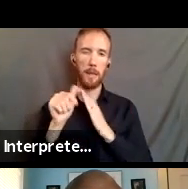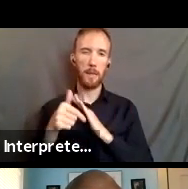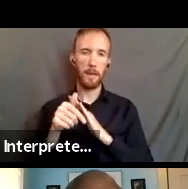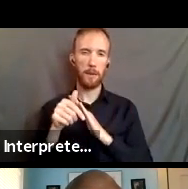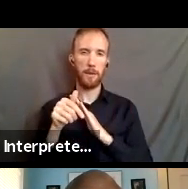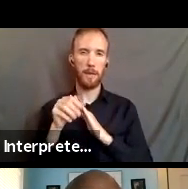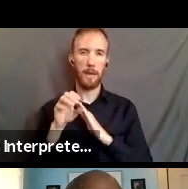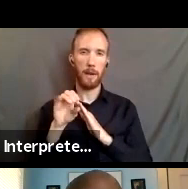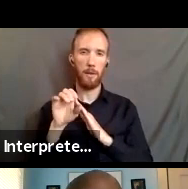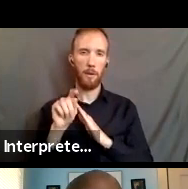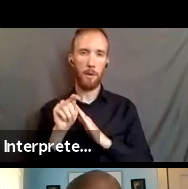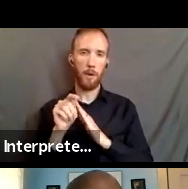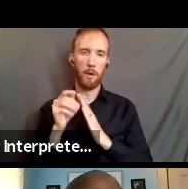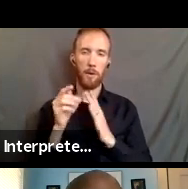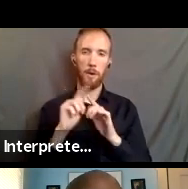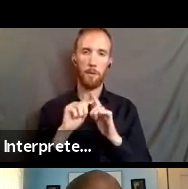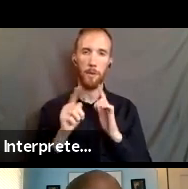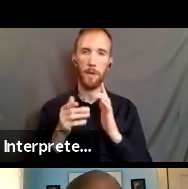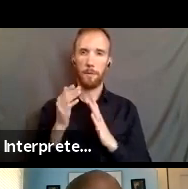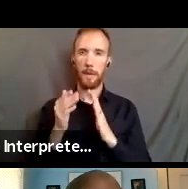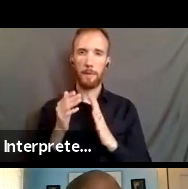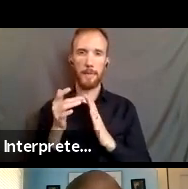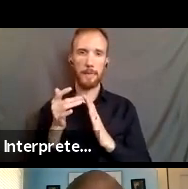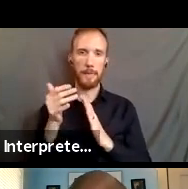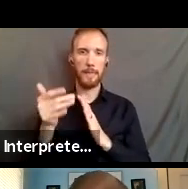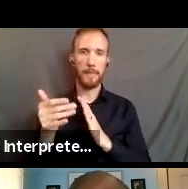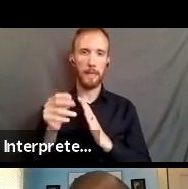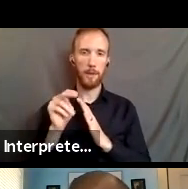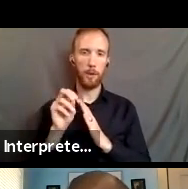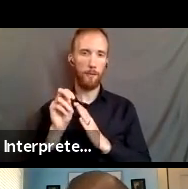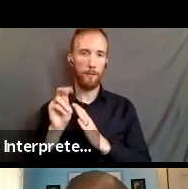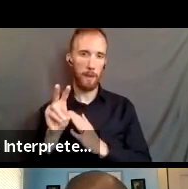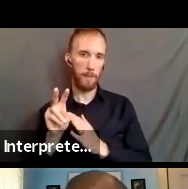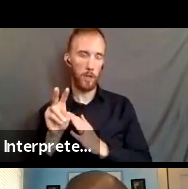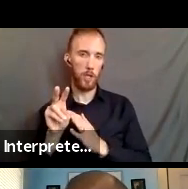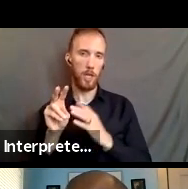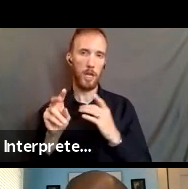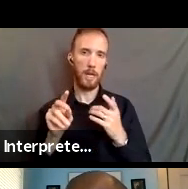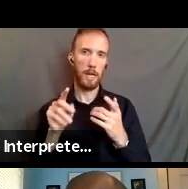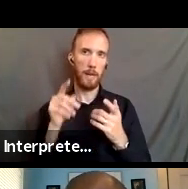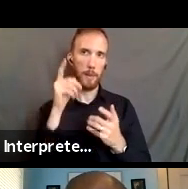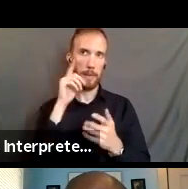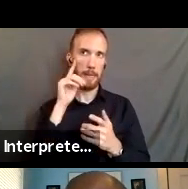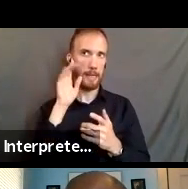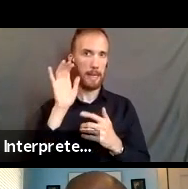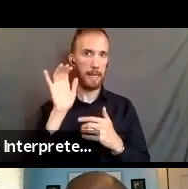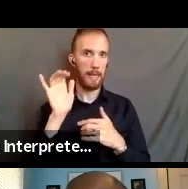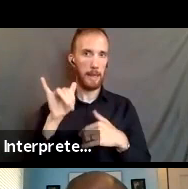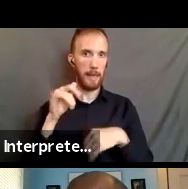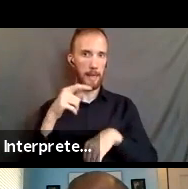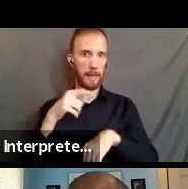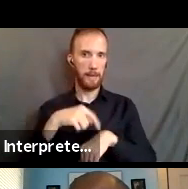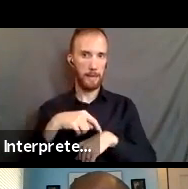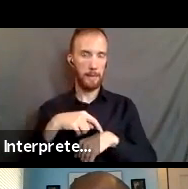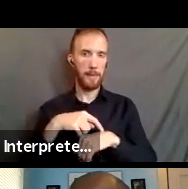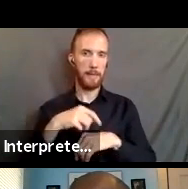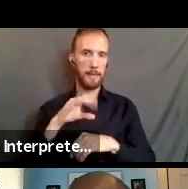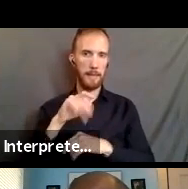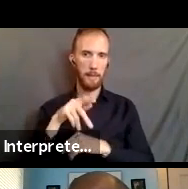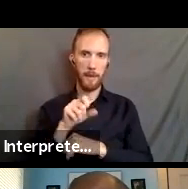to go to the market sometimes you know in november and we think that that will be a good time for the cps to go to the